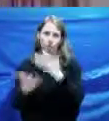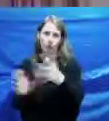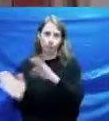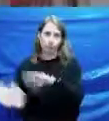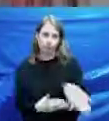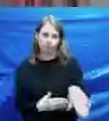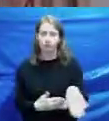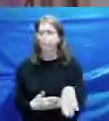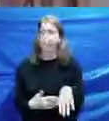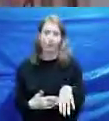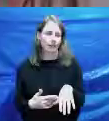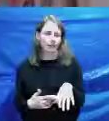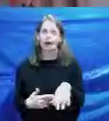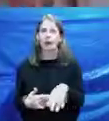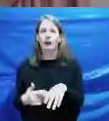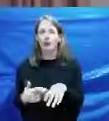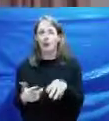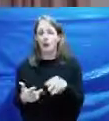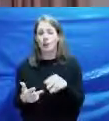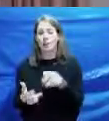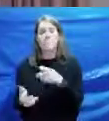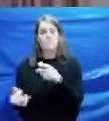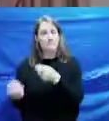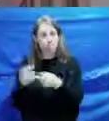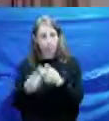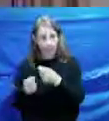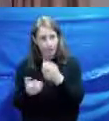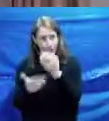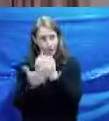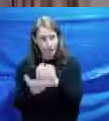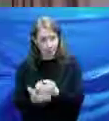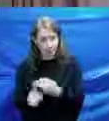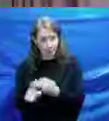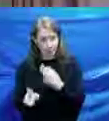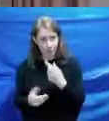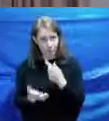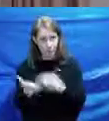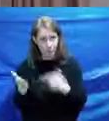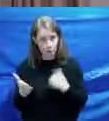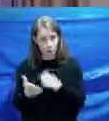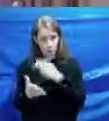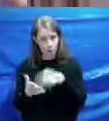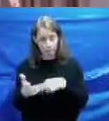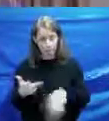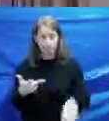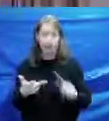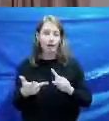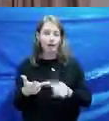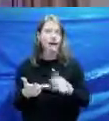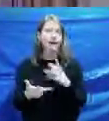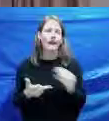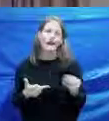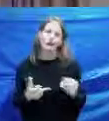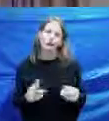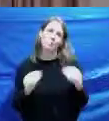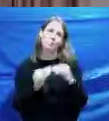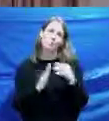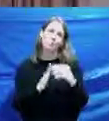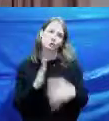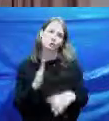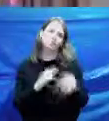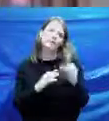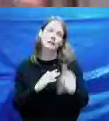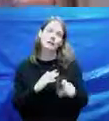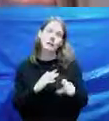as well, the fact that we're pulling evidence from what we read, and then finally that what students read, more students are going to be reading things that are at